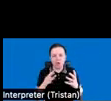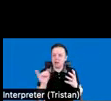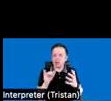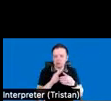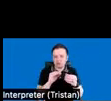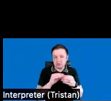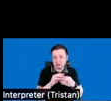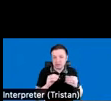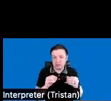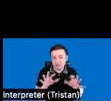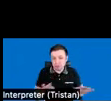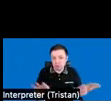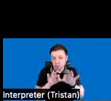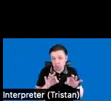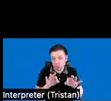and